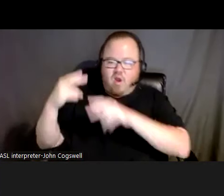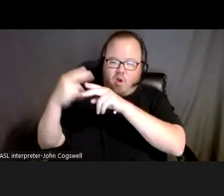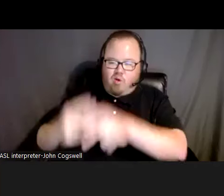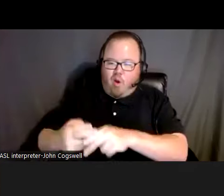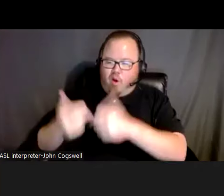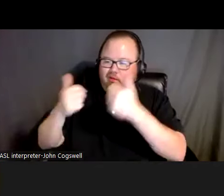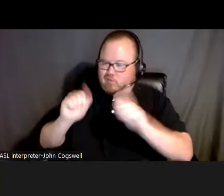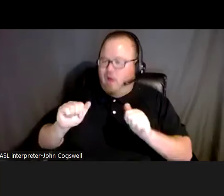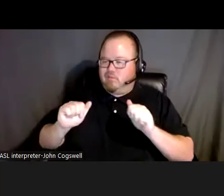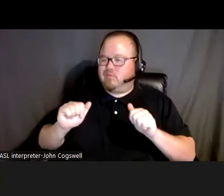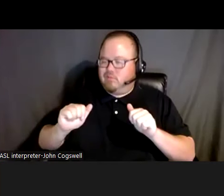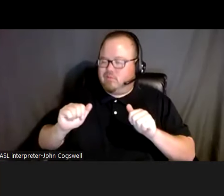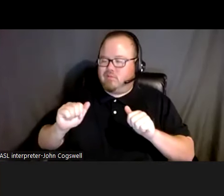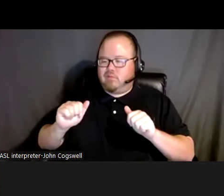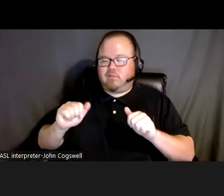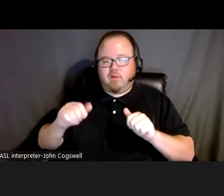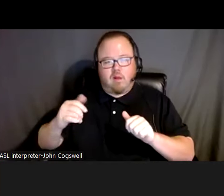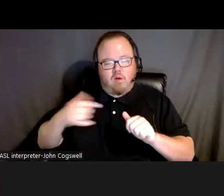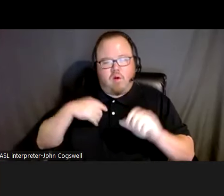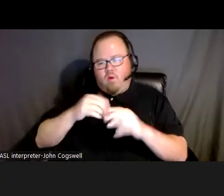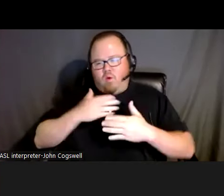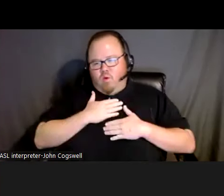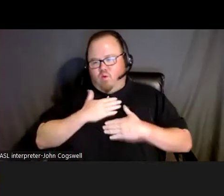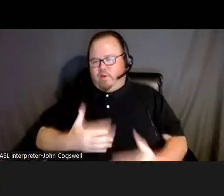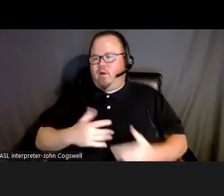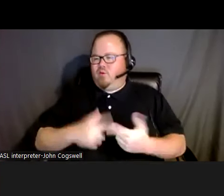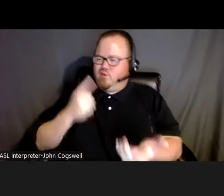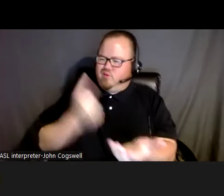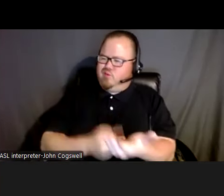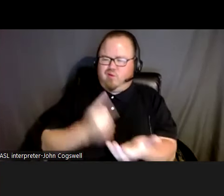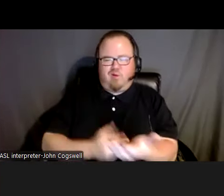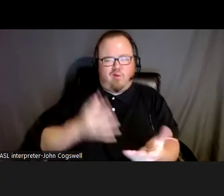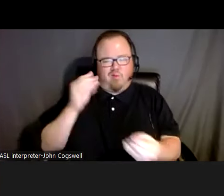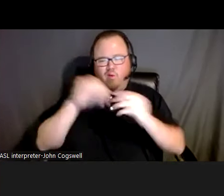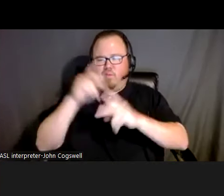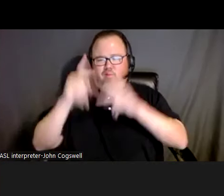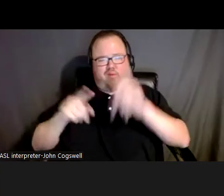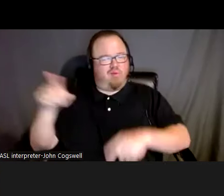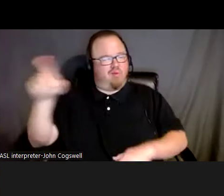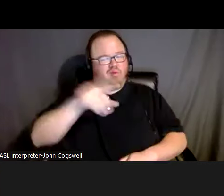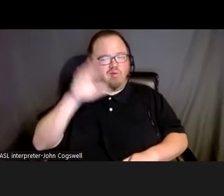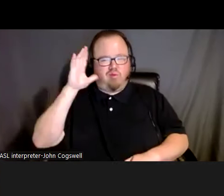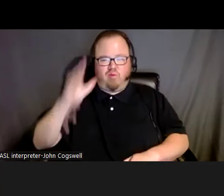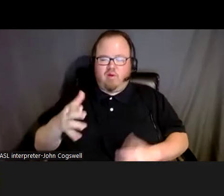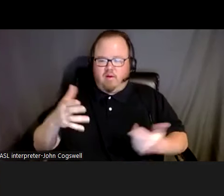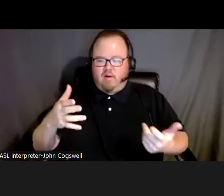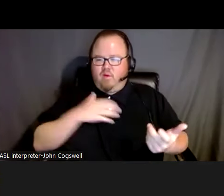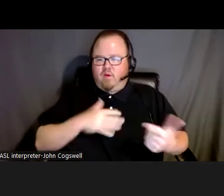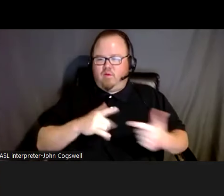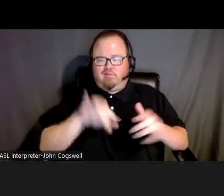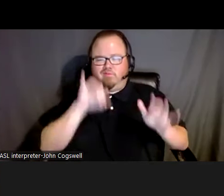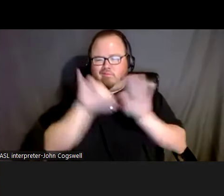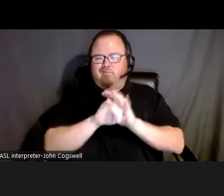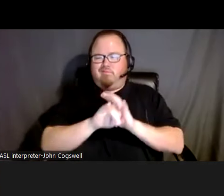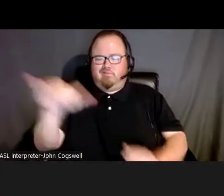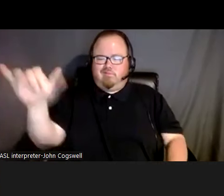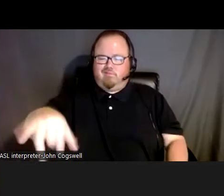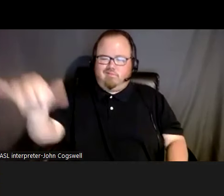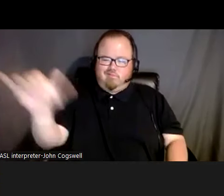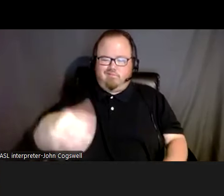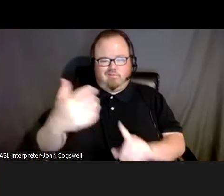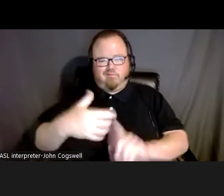to talk, because I think if we did, there's a lot more people in this country and around the world who would be willing to identify as